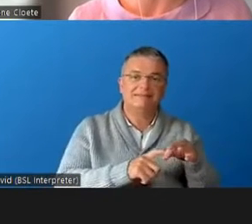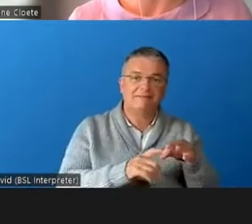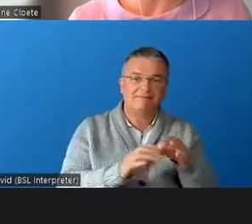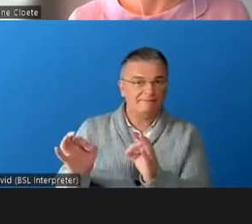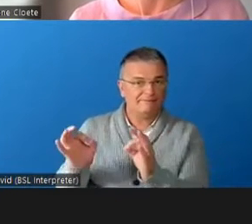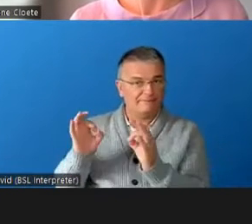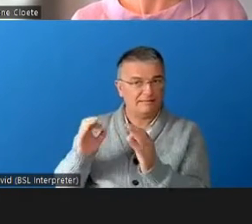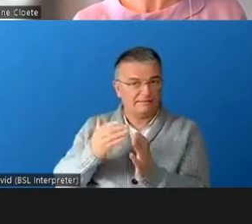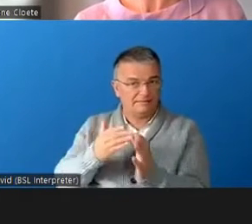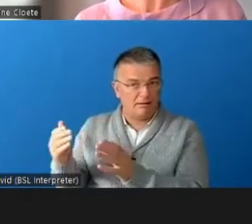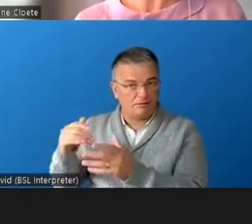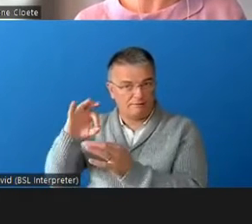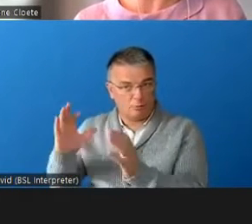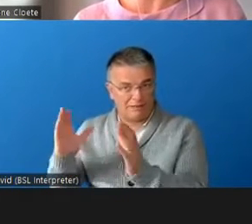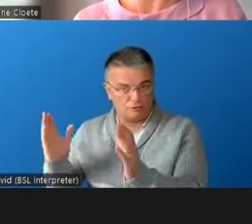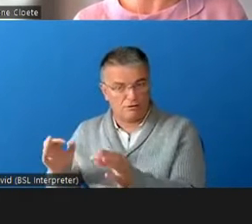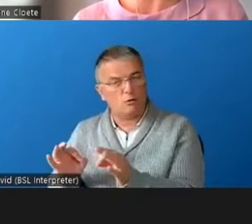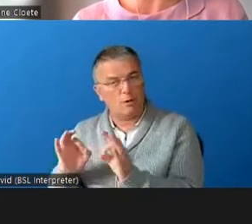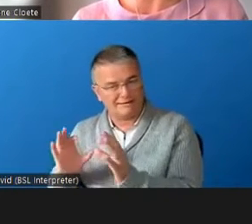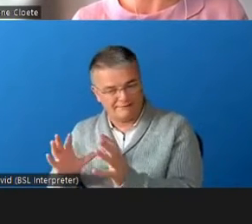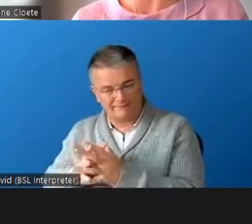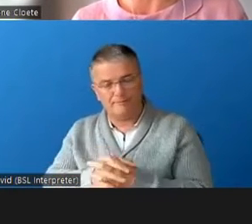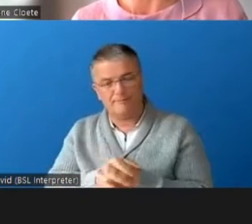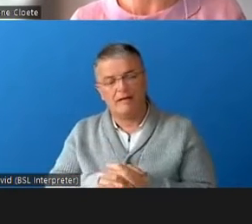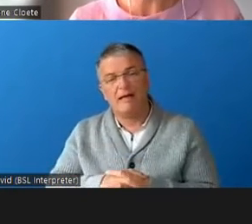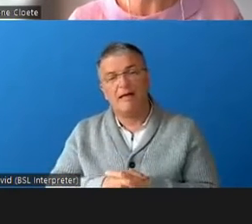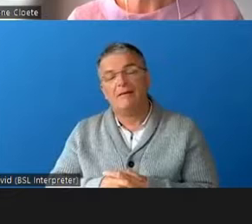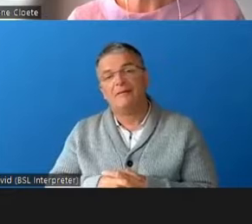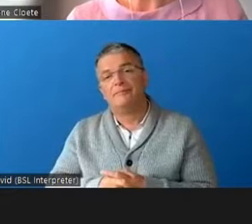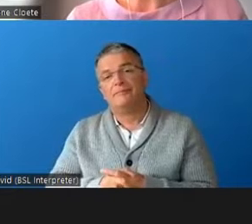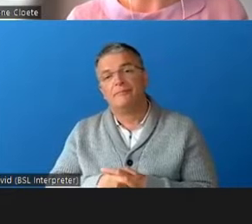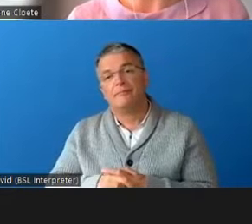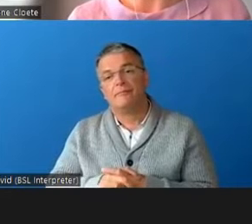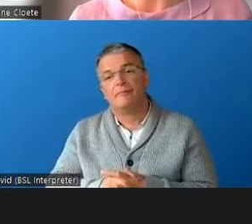of the question. Now, Agnes introduced then